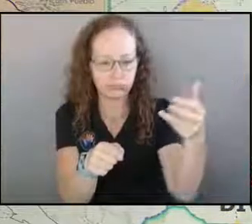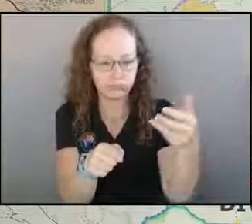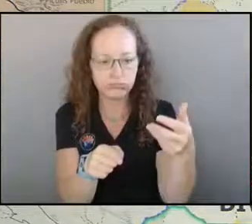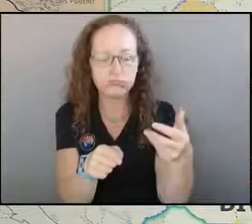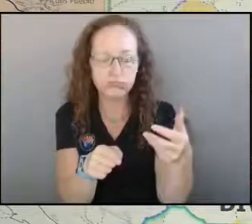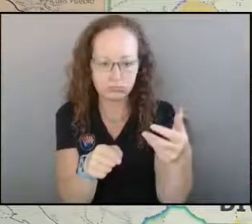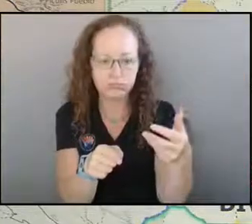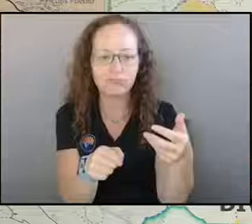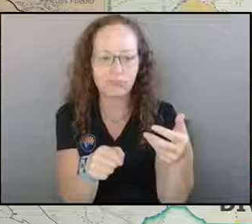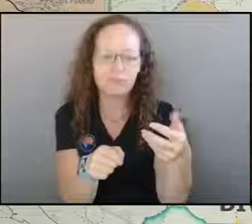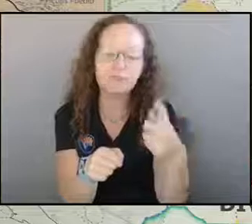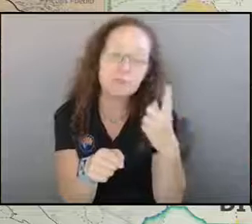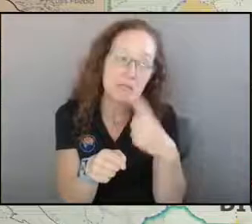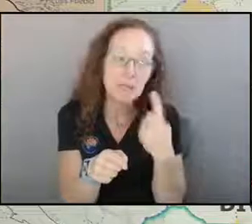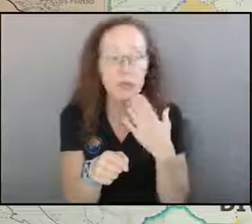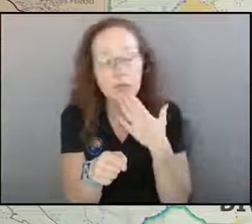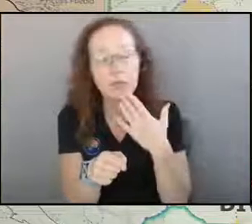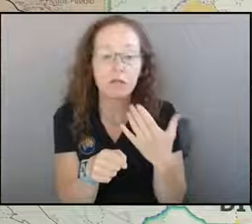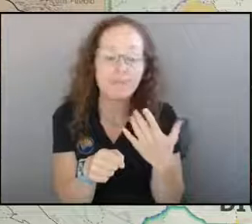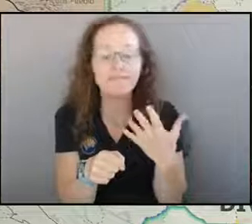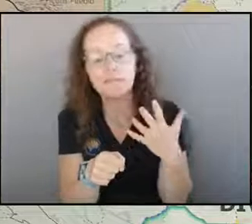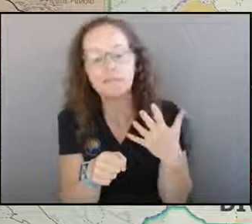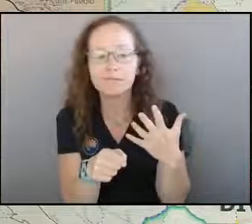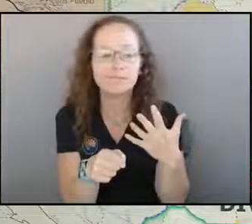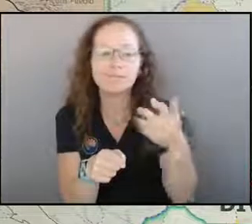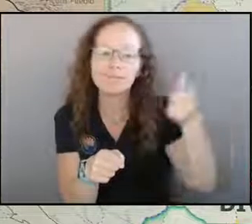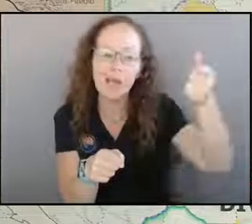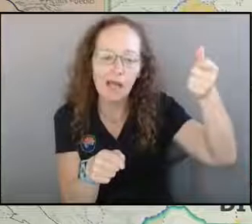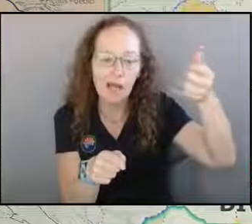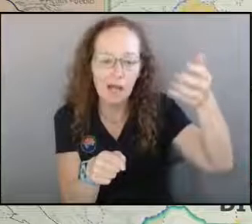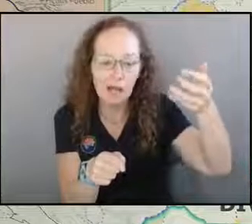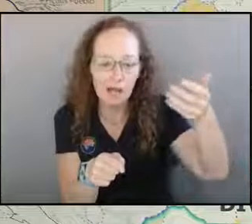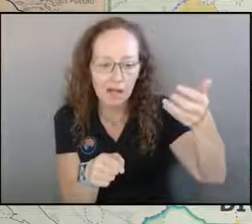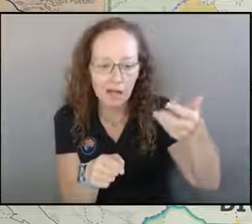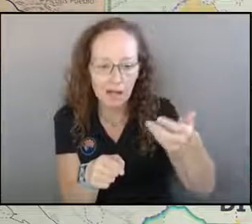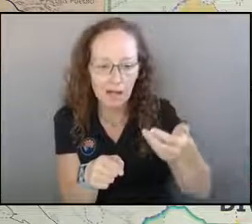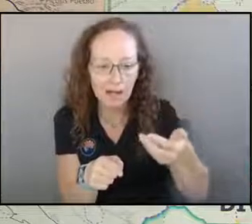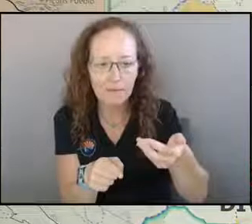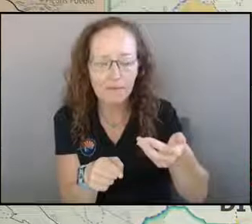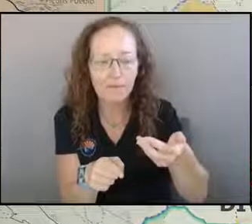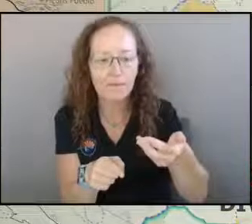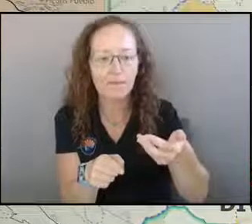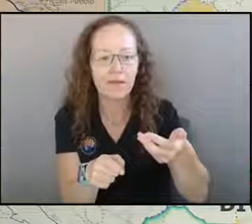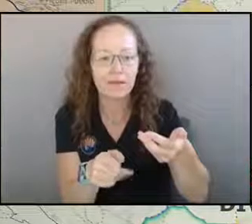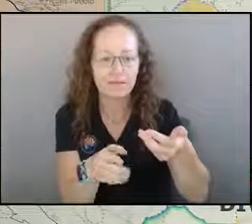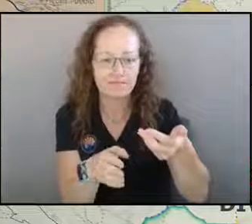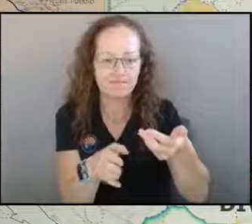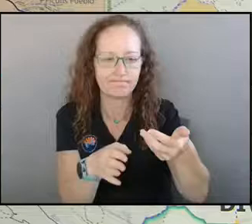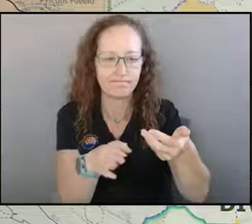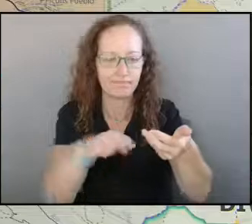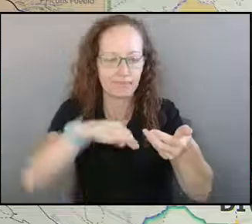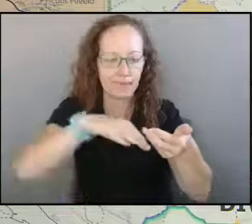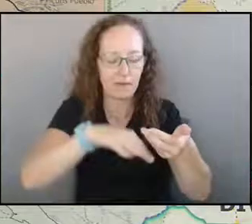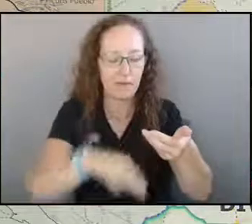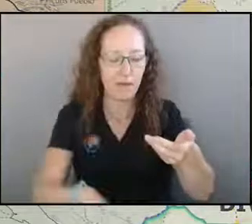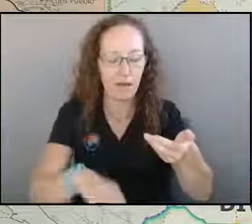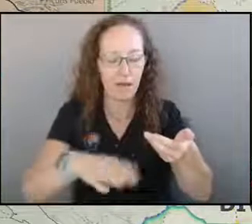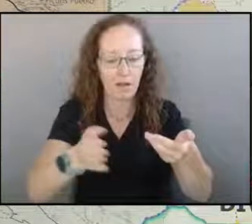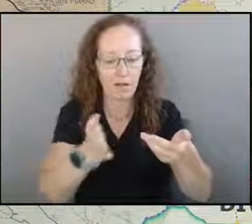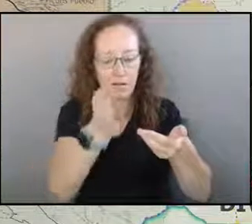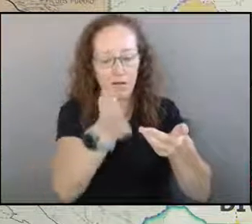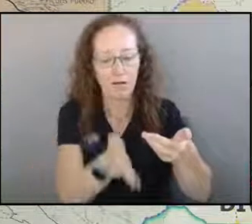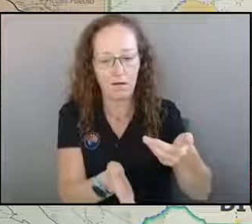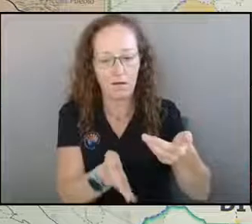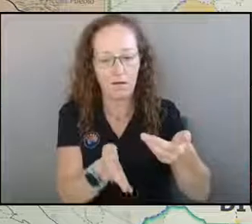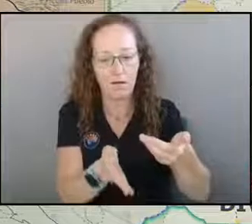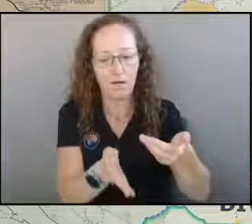there. There's no places where we see that there's fire that's getting below, getting low on the slope below unburned fuel, where it has a